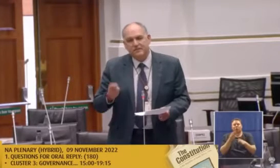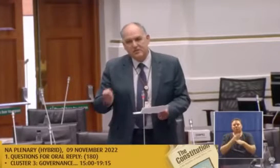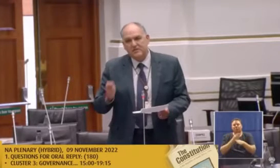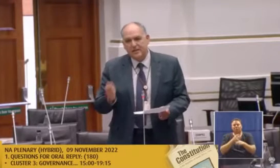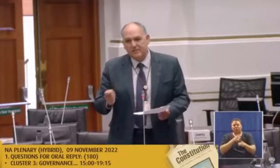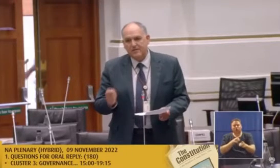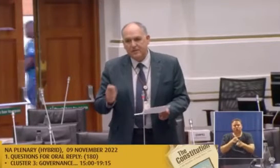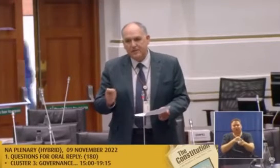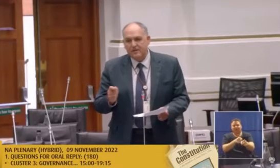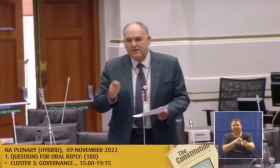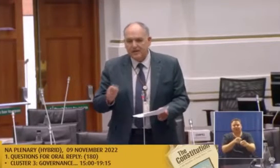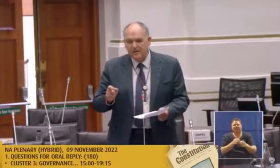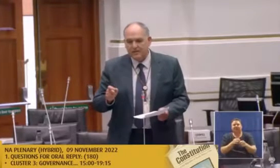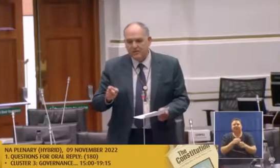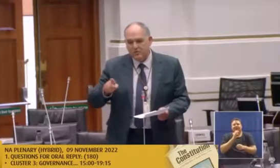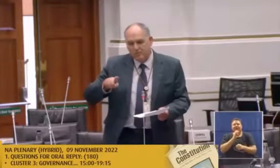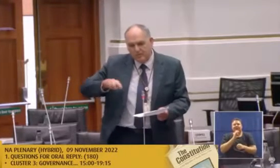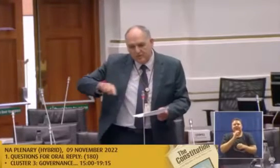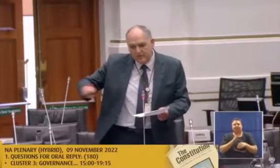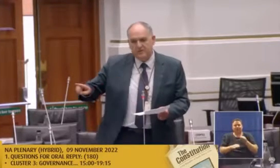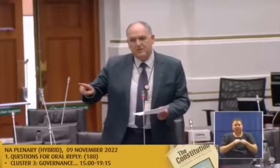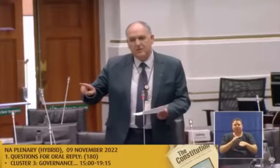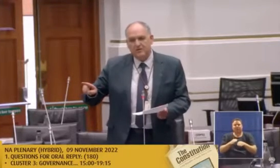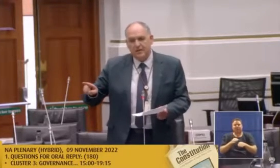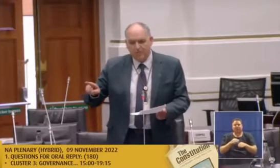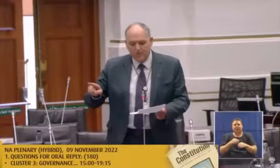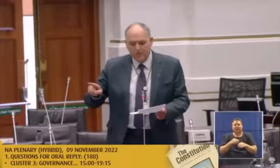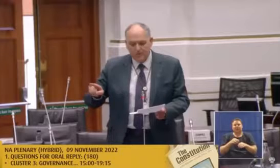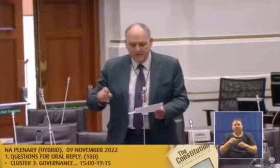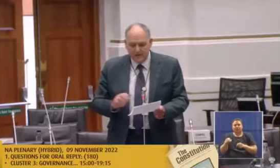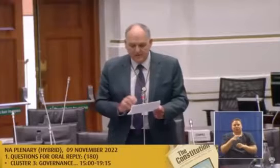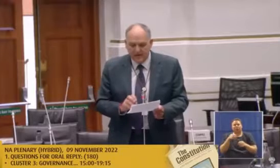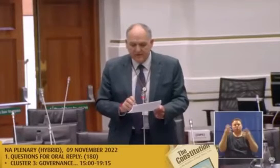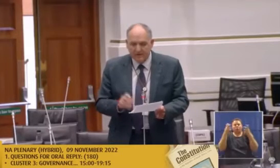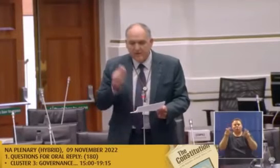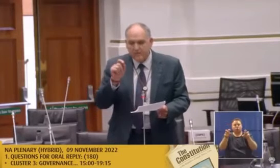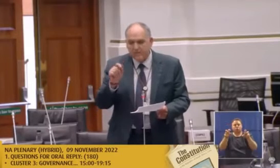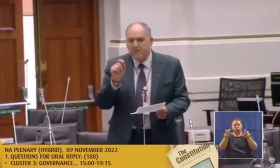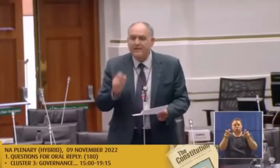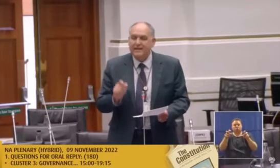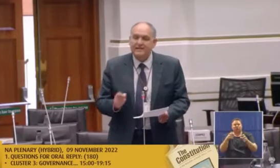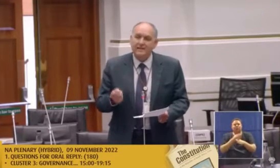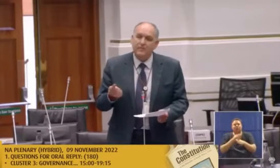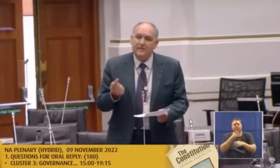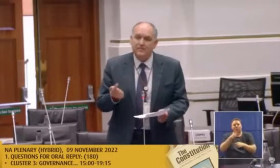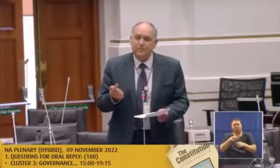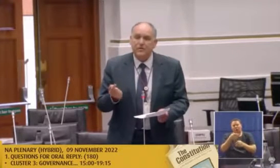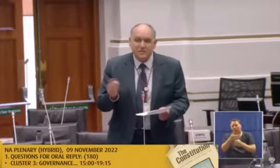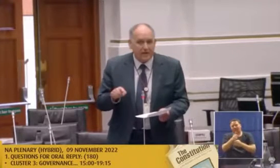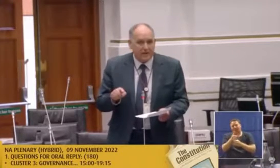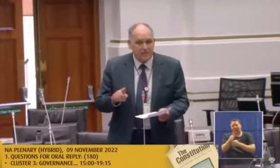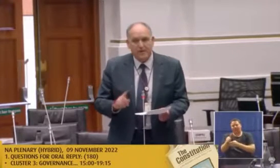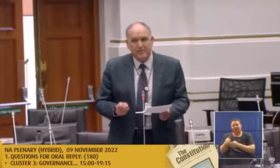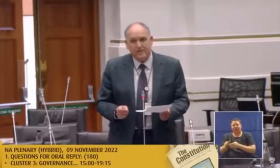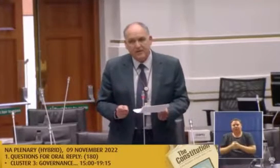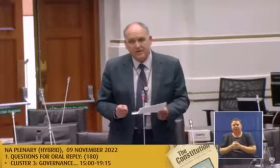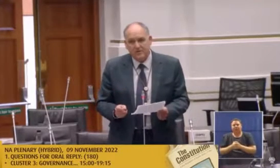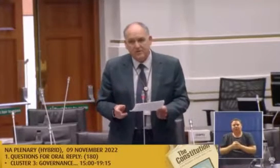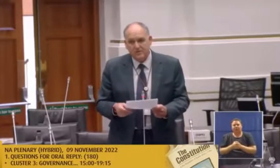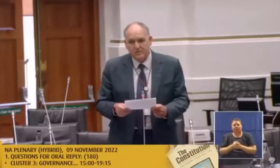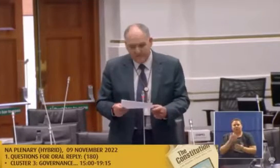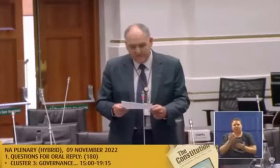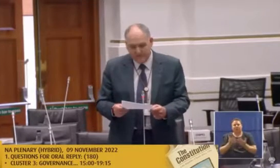sufficient steps have been taken to remove those ghost employees and to recover particularly that debt that might have prescribed, which might be a challenge